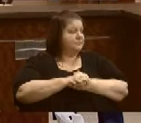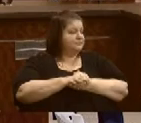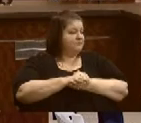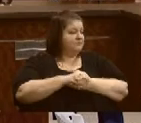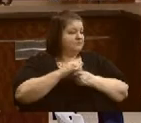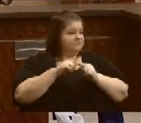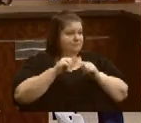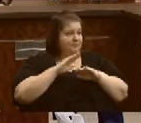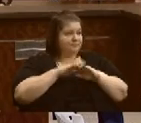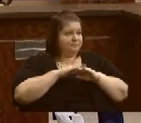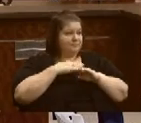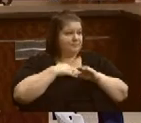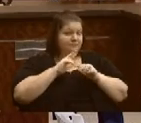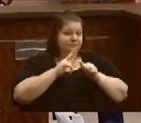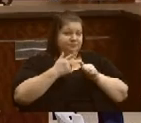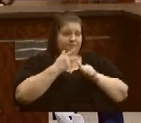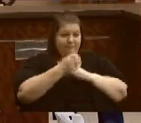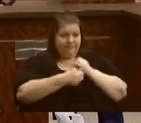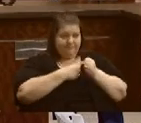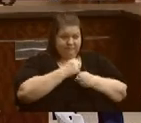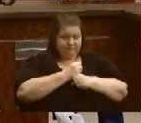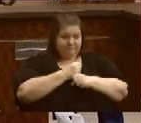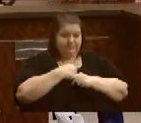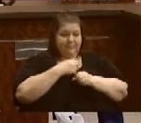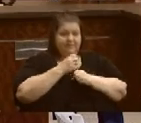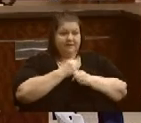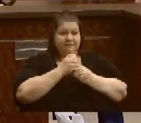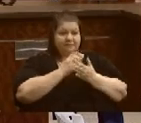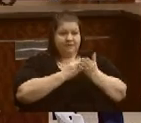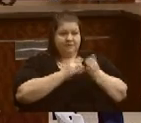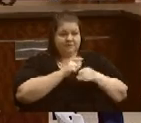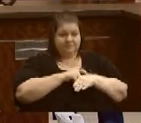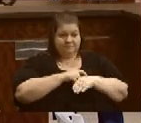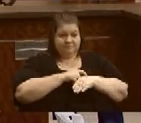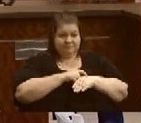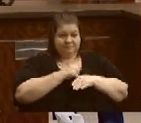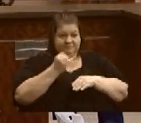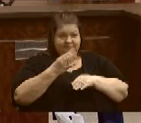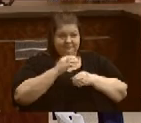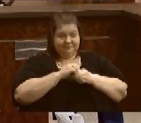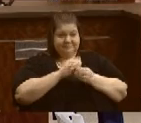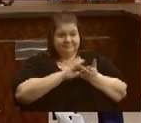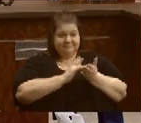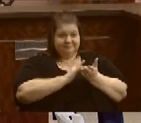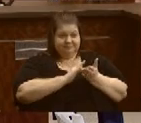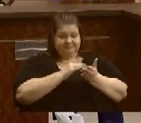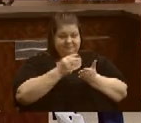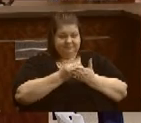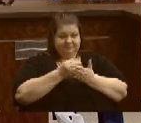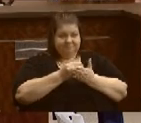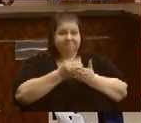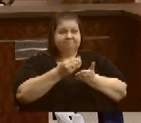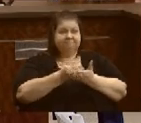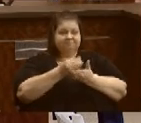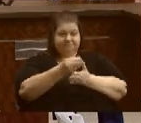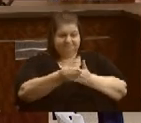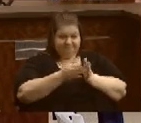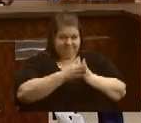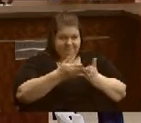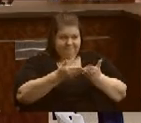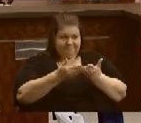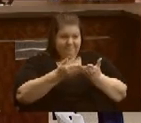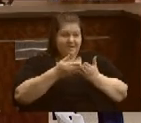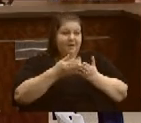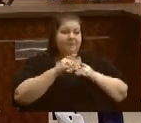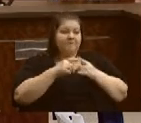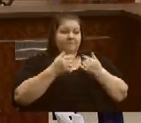year of medical school, I got a part-time job in a pharmaceutical company, and with that money, I was able to buy the books, and my grades went up, but